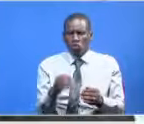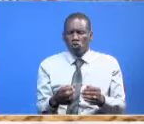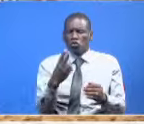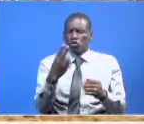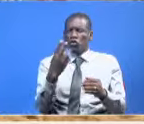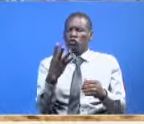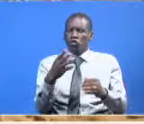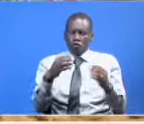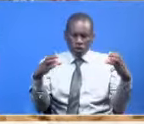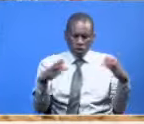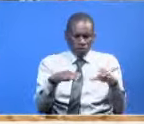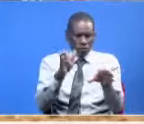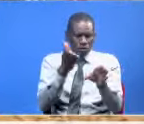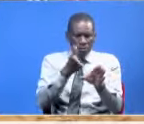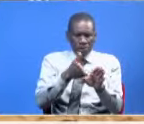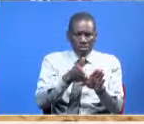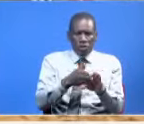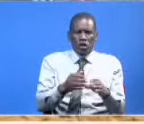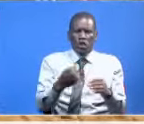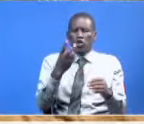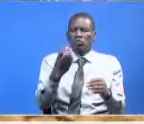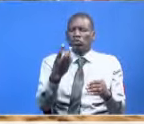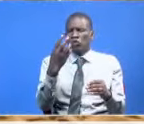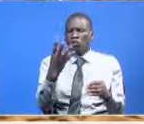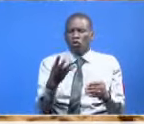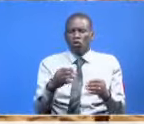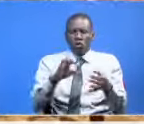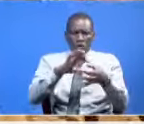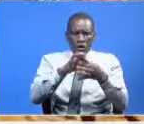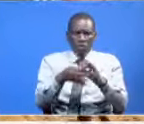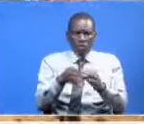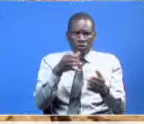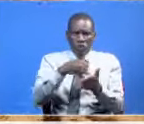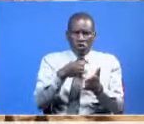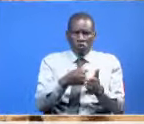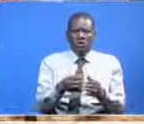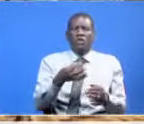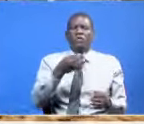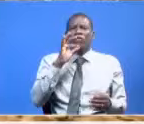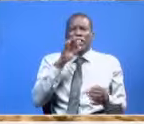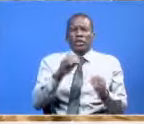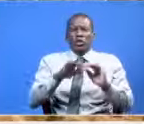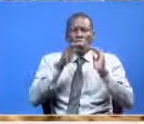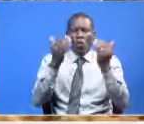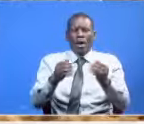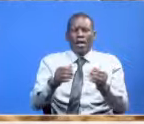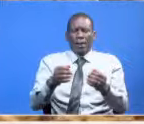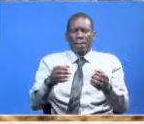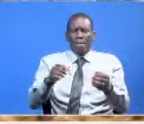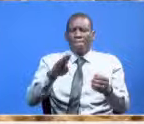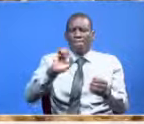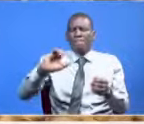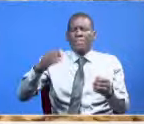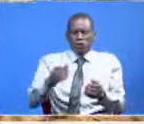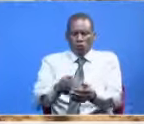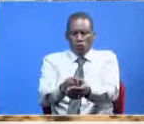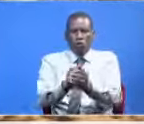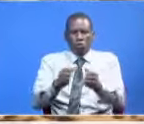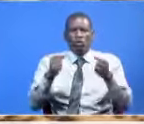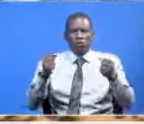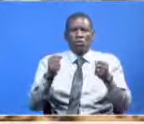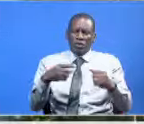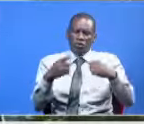will participate in the Paris 2024 Olympics. That includes the hosts, France, the World Beach Volleyball Champions, the top of the 23rd.